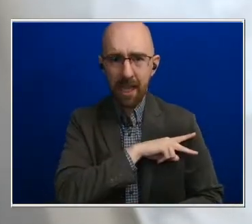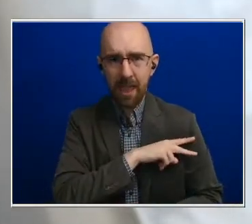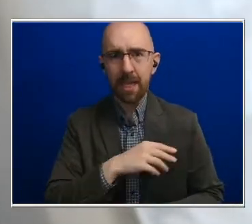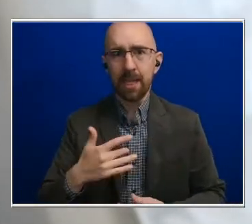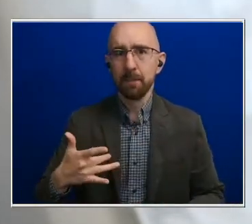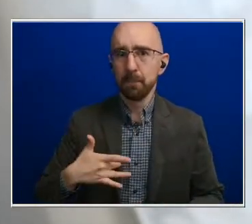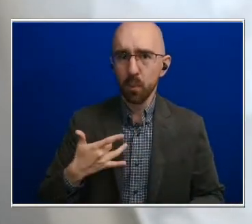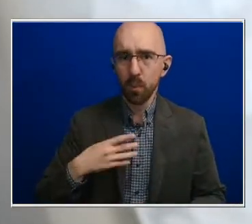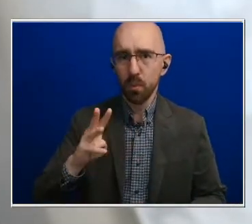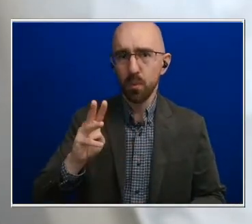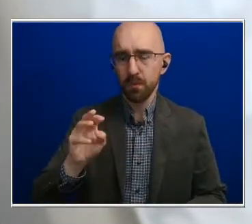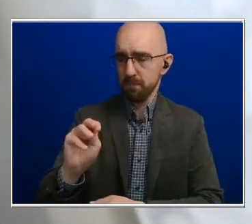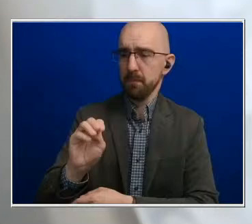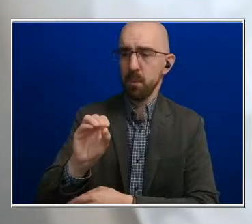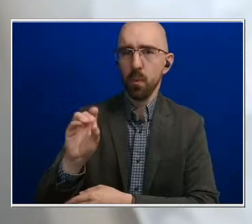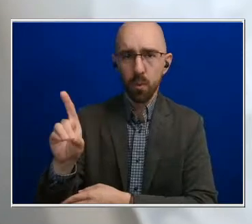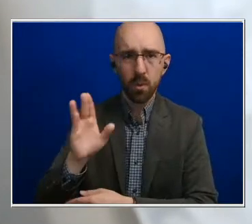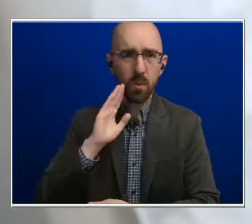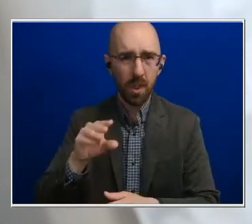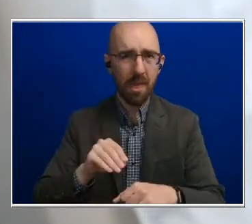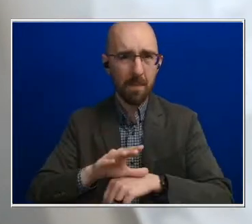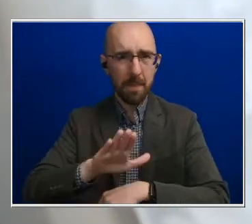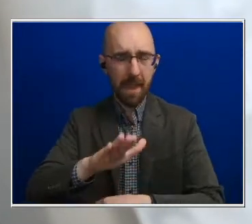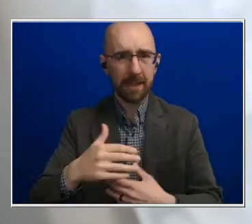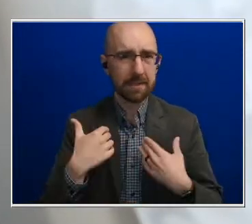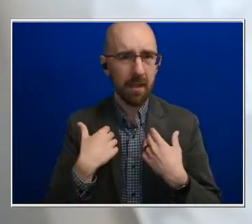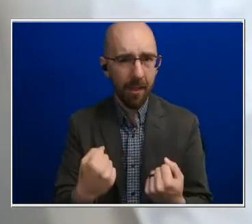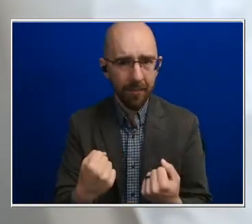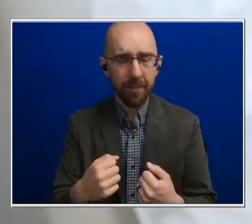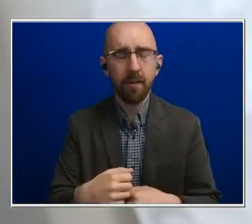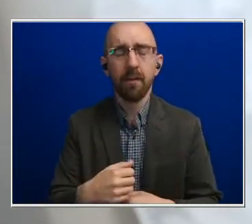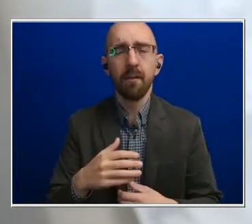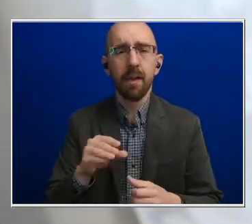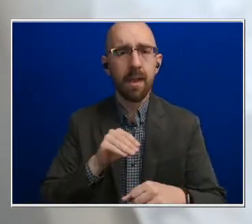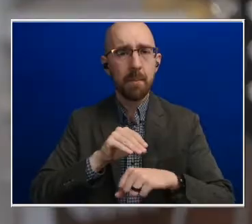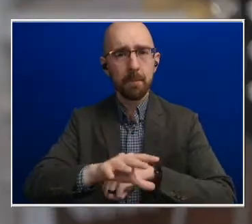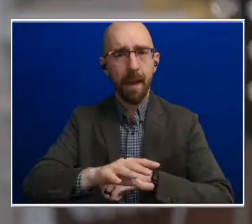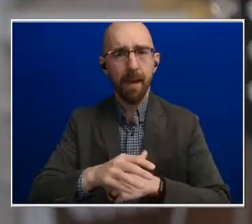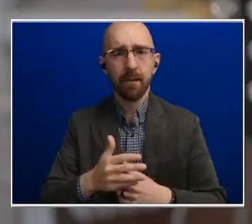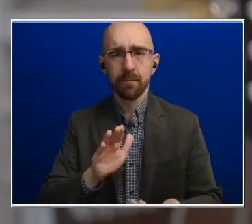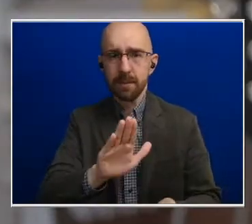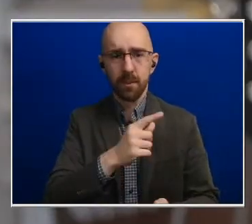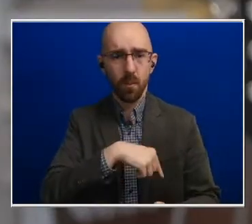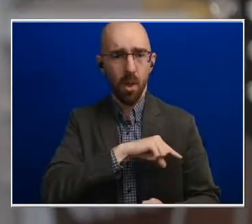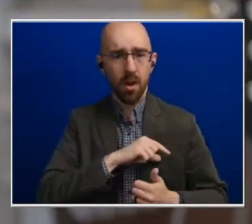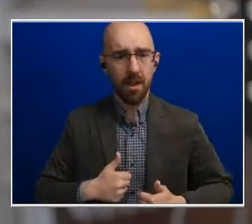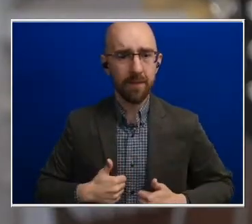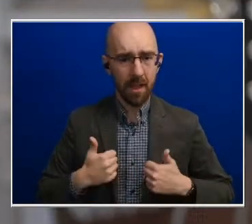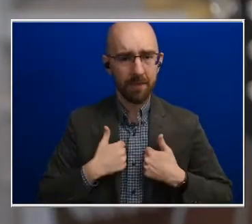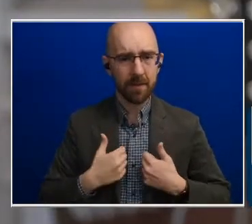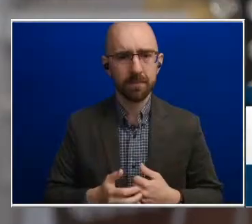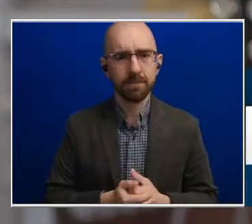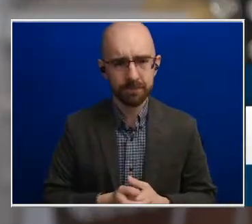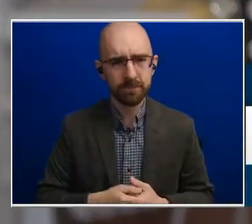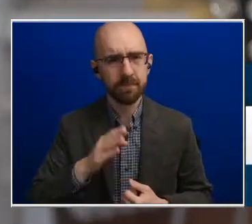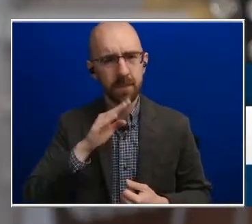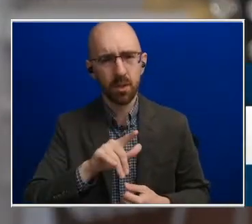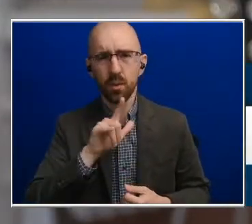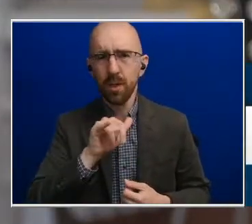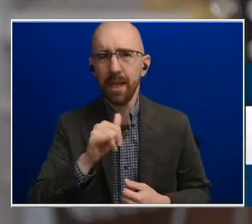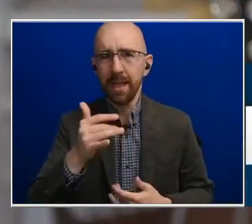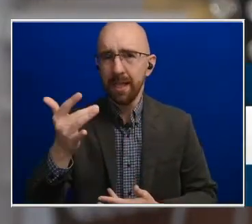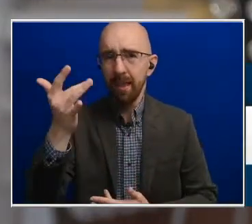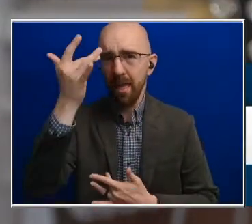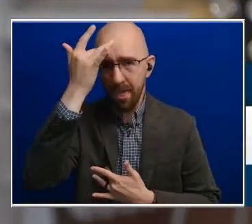think will impact his health and impact his quality of life. You know, when you're really ill, you can dwell